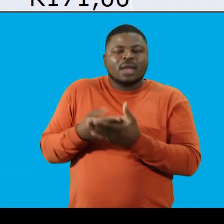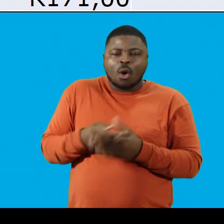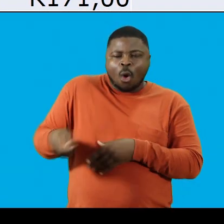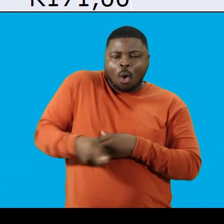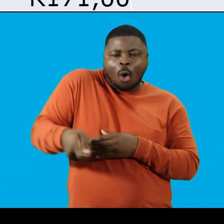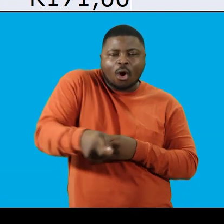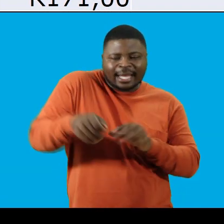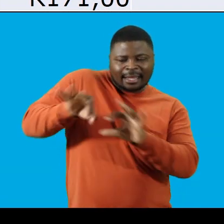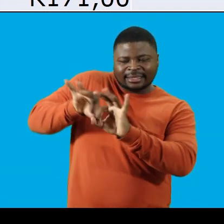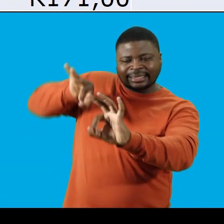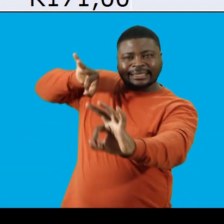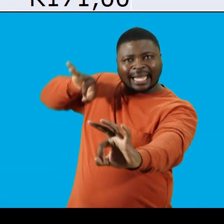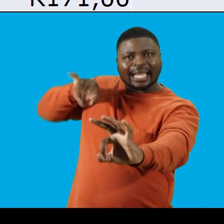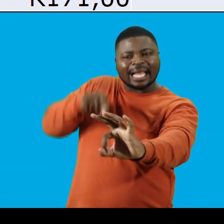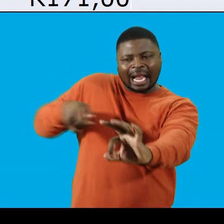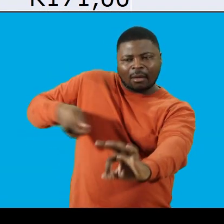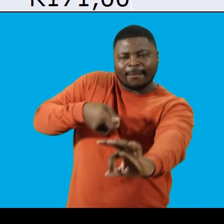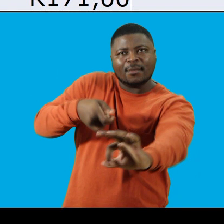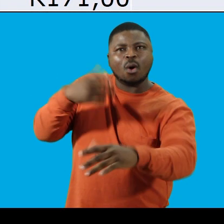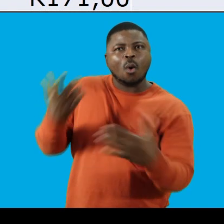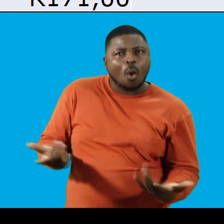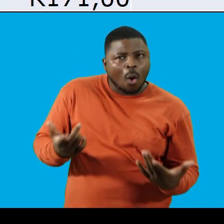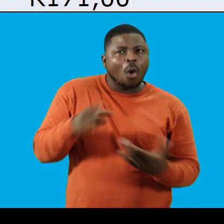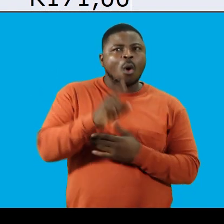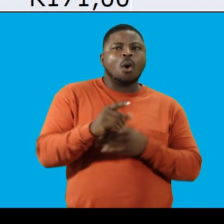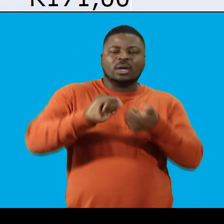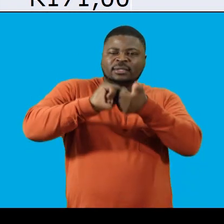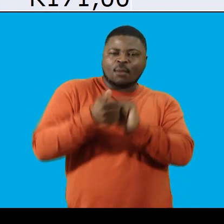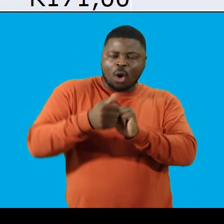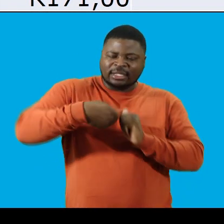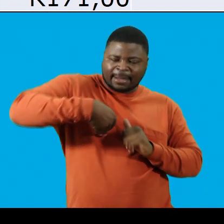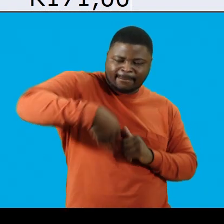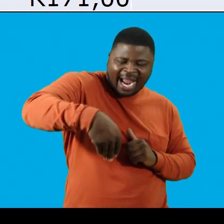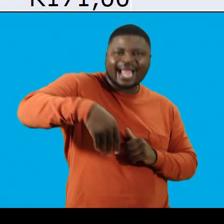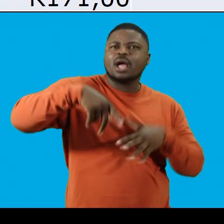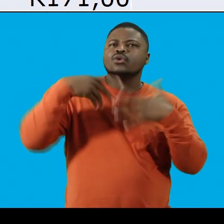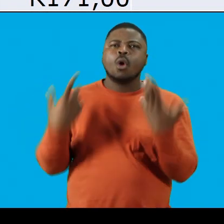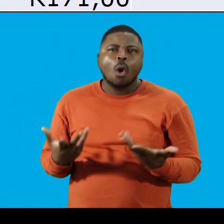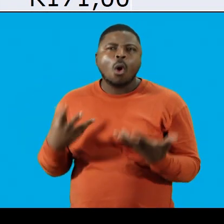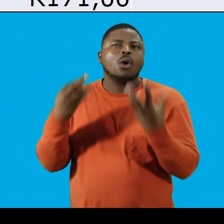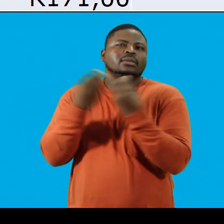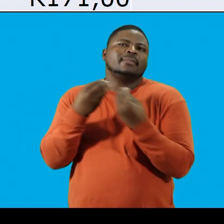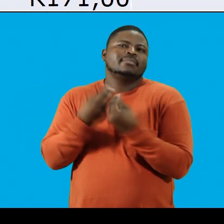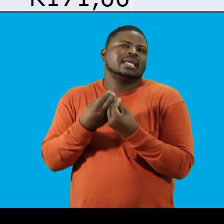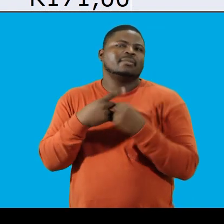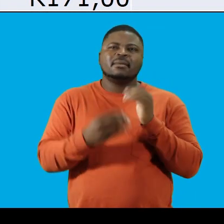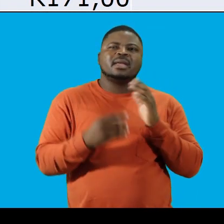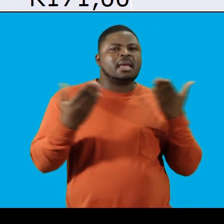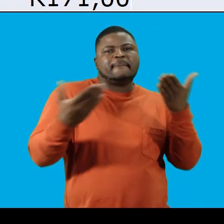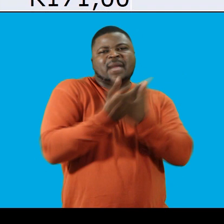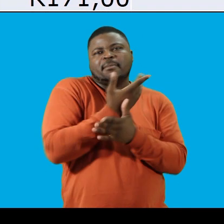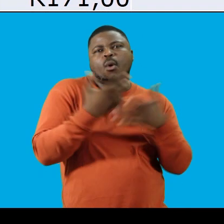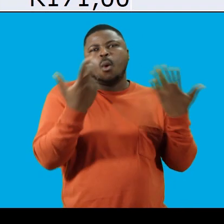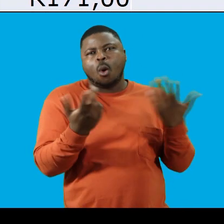or a gum guard or a sports bag, anything that you can think of that she